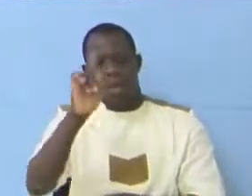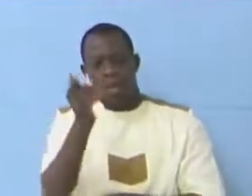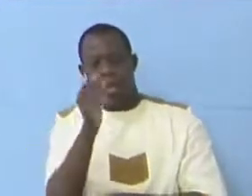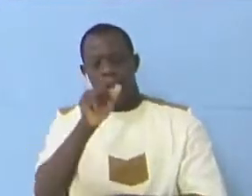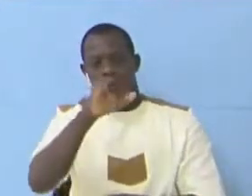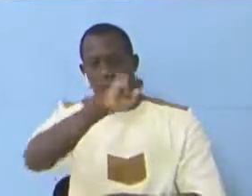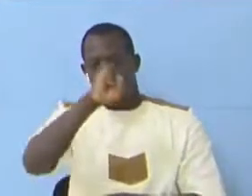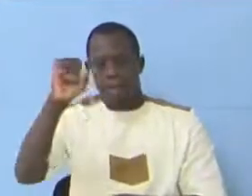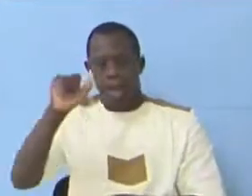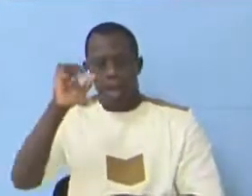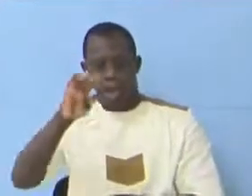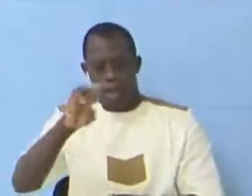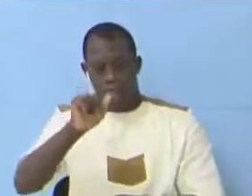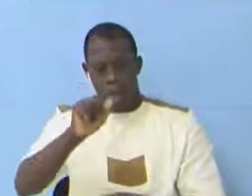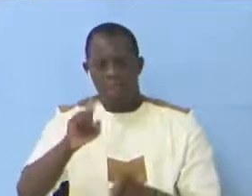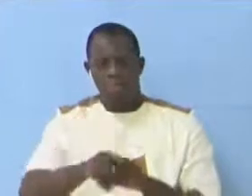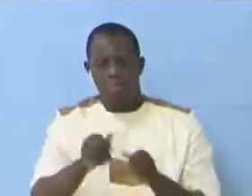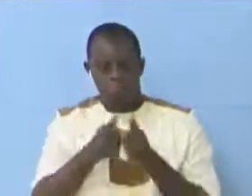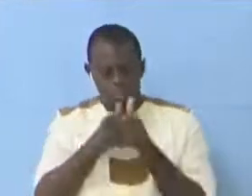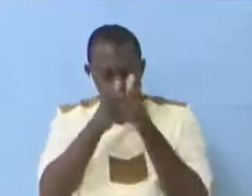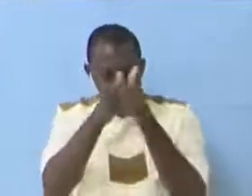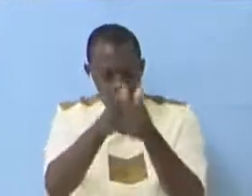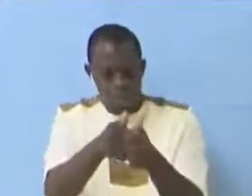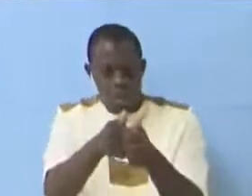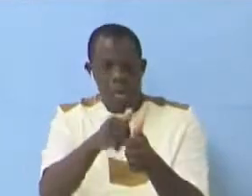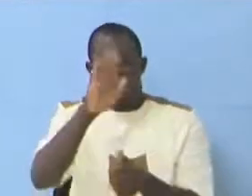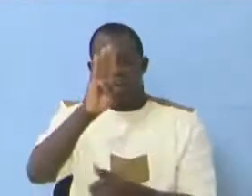Accompanied Biran with the rest to PIU.